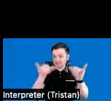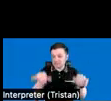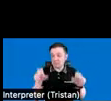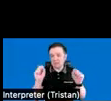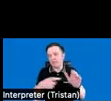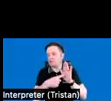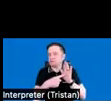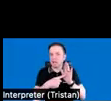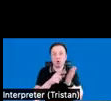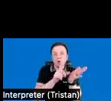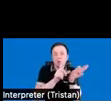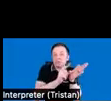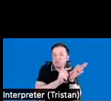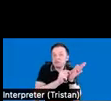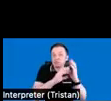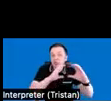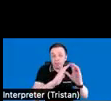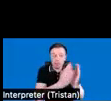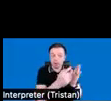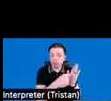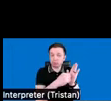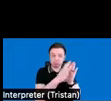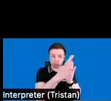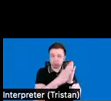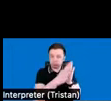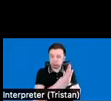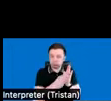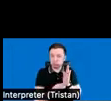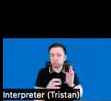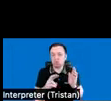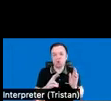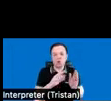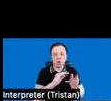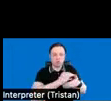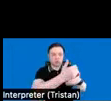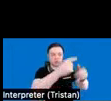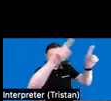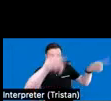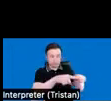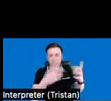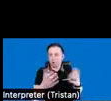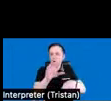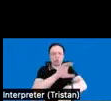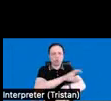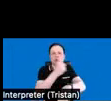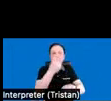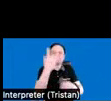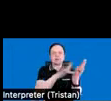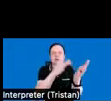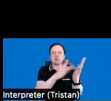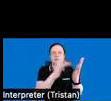example, printed communication books or communication like laptop displays or electronic devices that generate